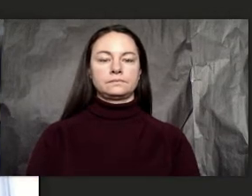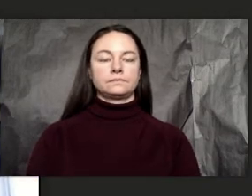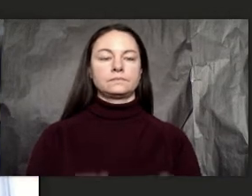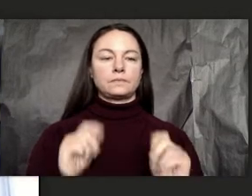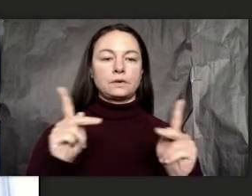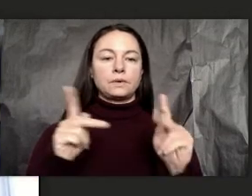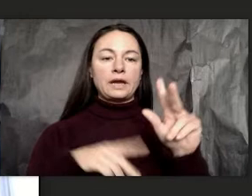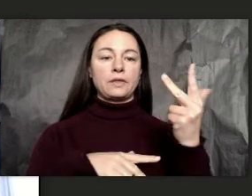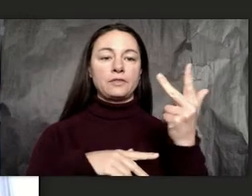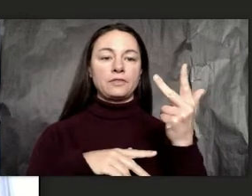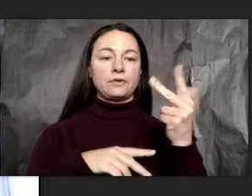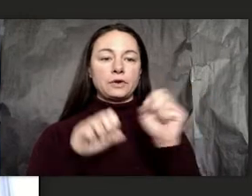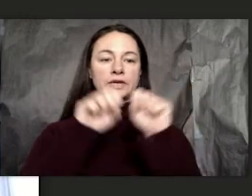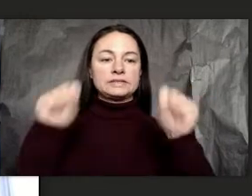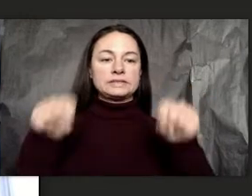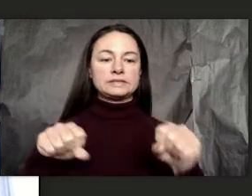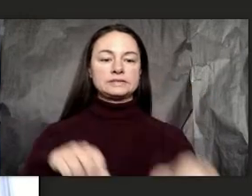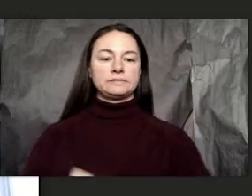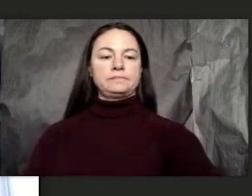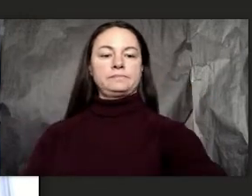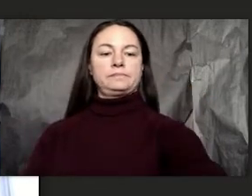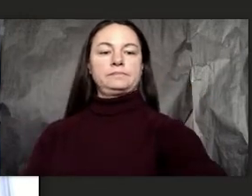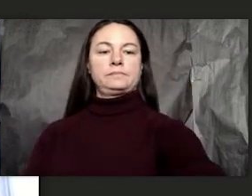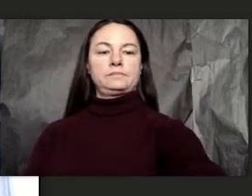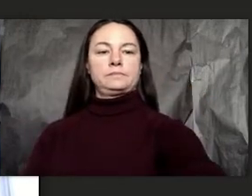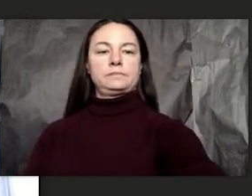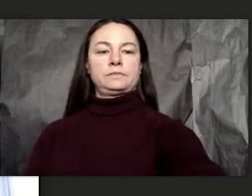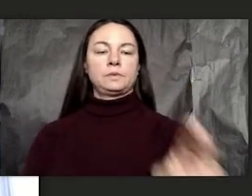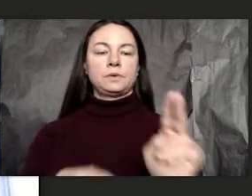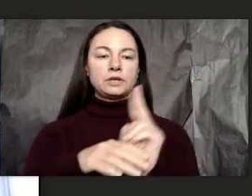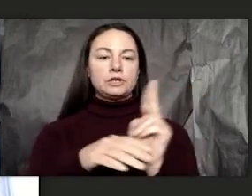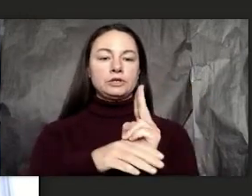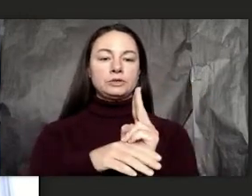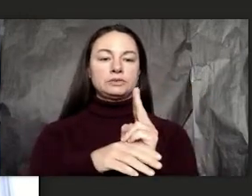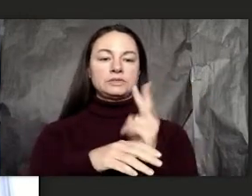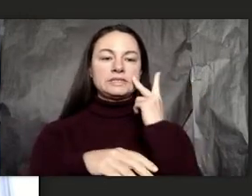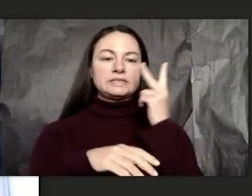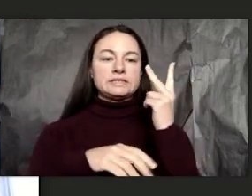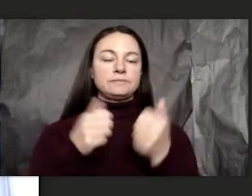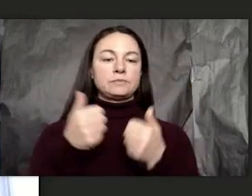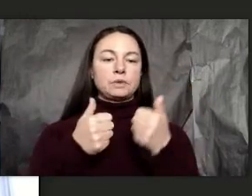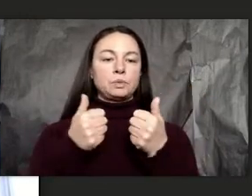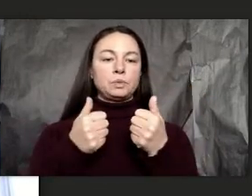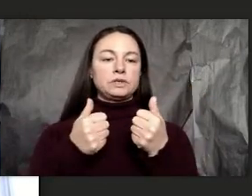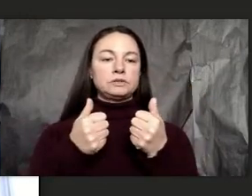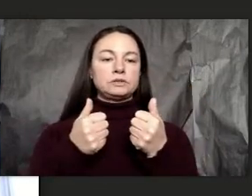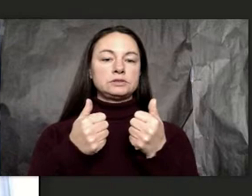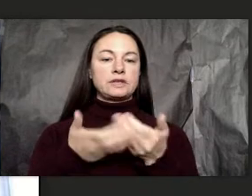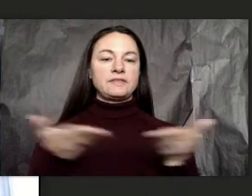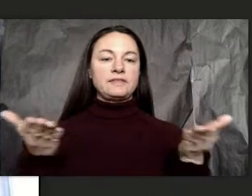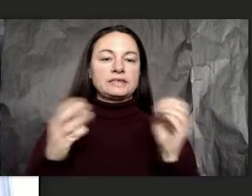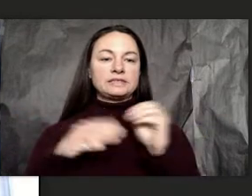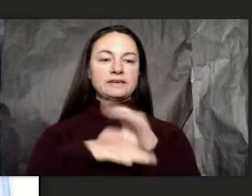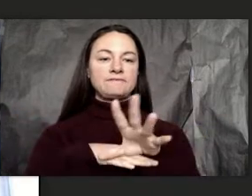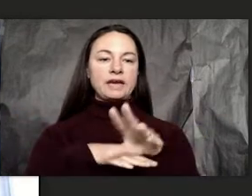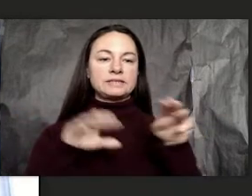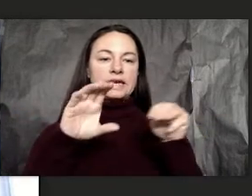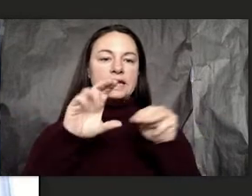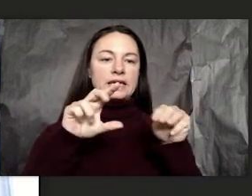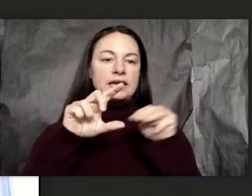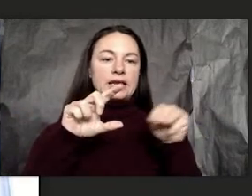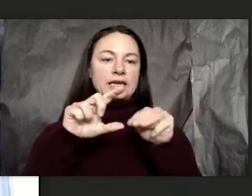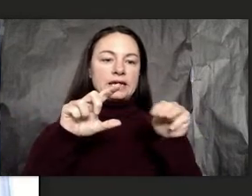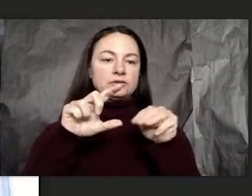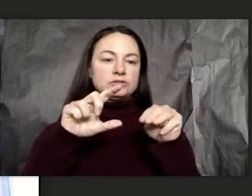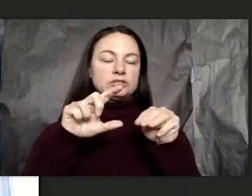All right, our third system that we're going to use to see what factors affect kinetic energy is going